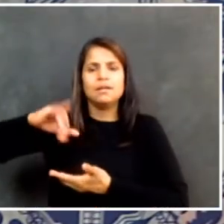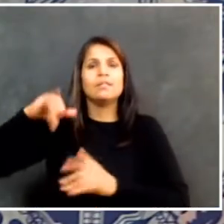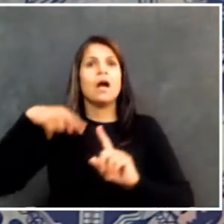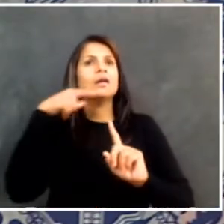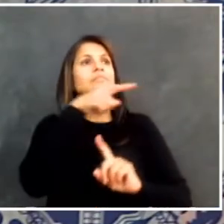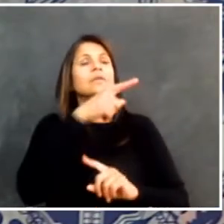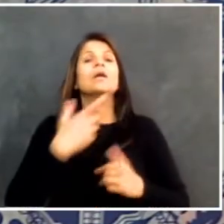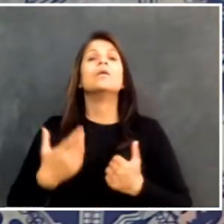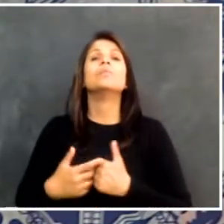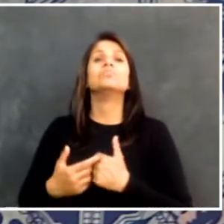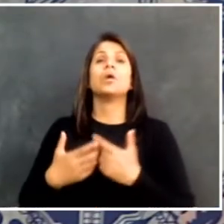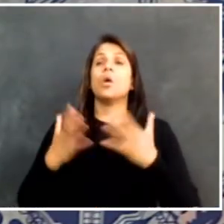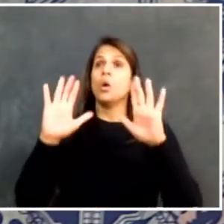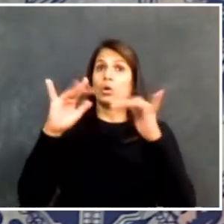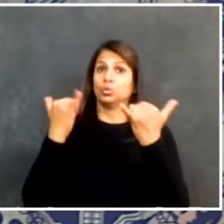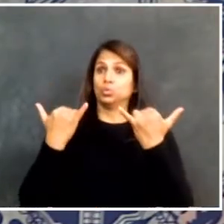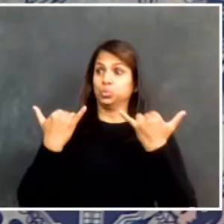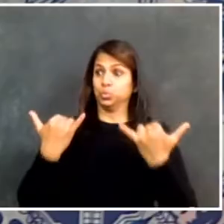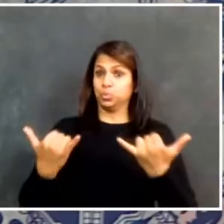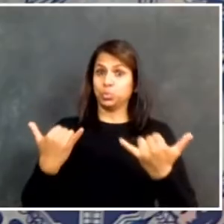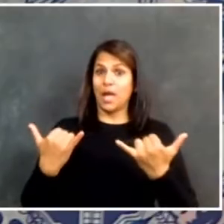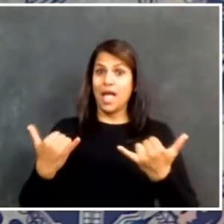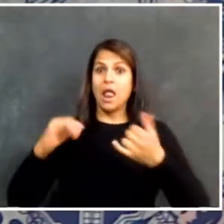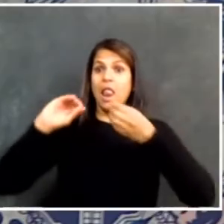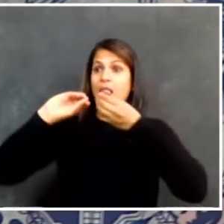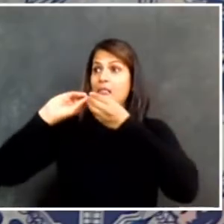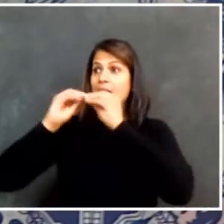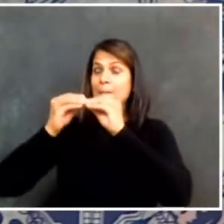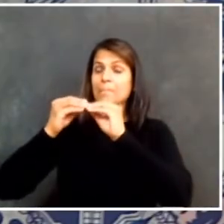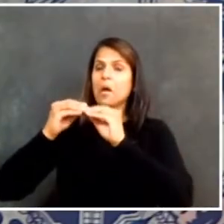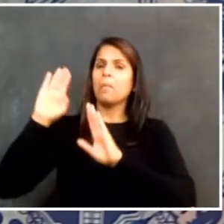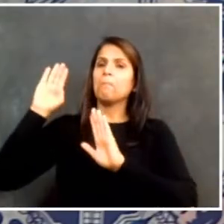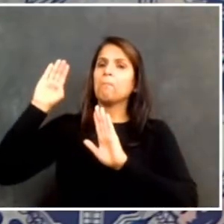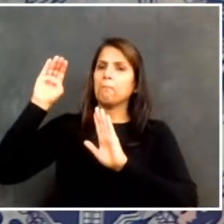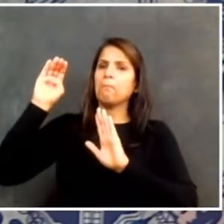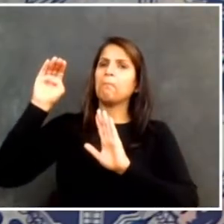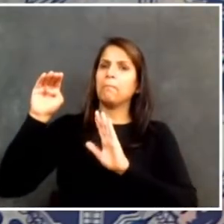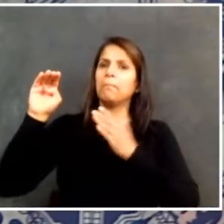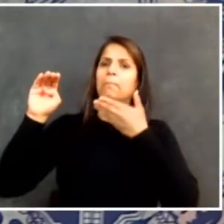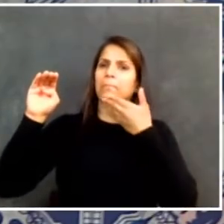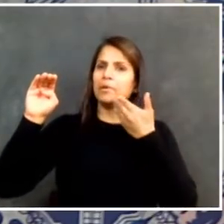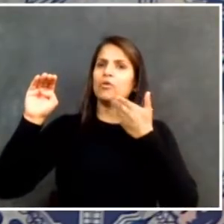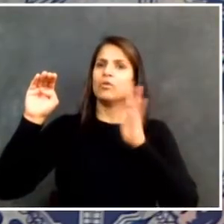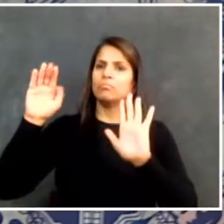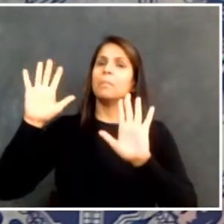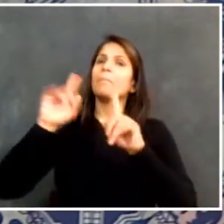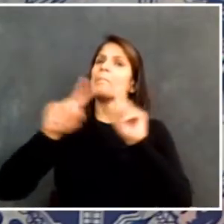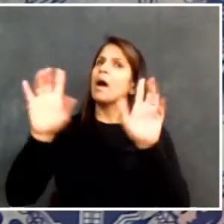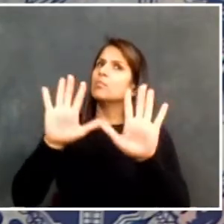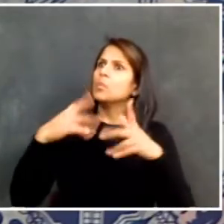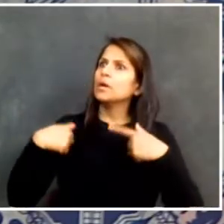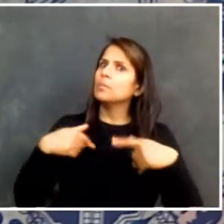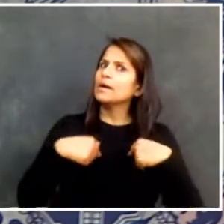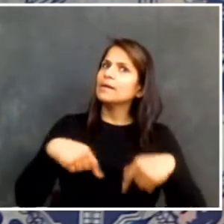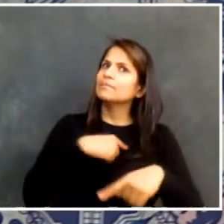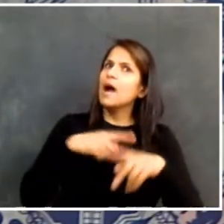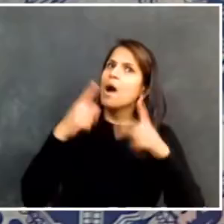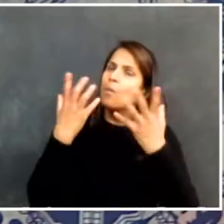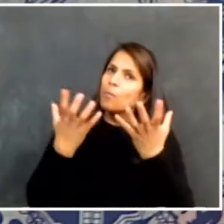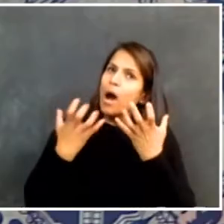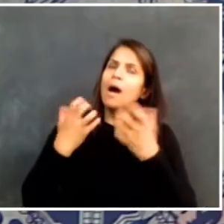much of our own supply as possible. So that effort was ongoing, and as it progresses, we're going to have more to say